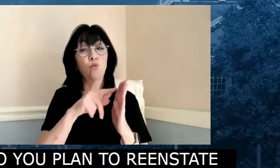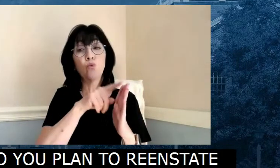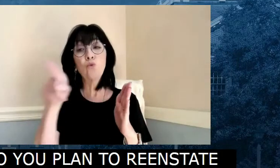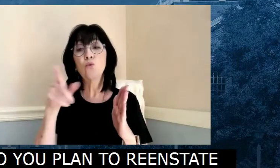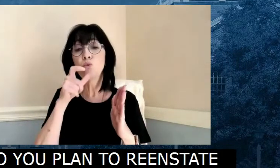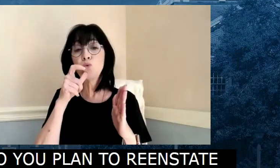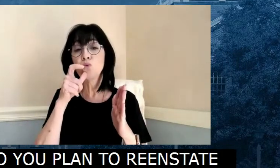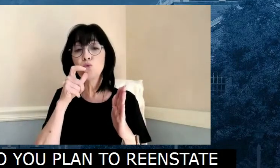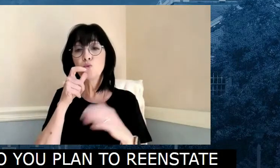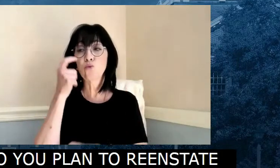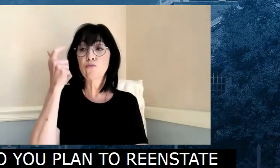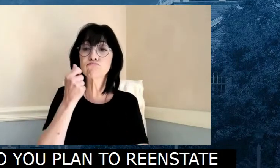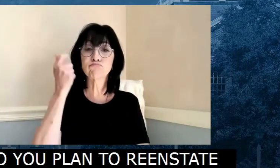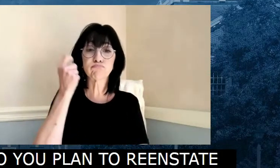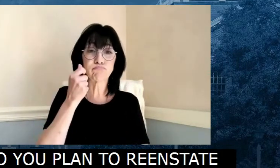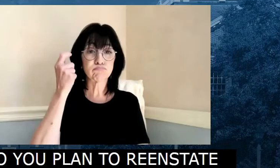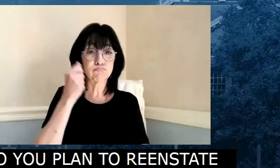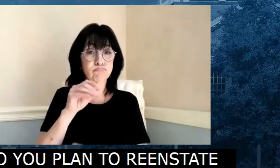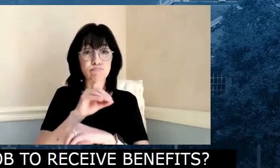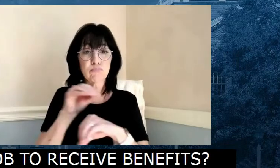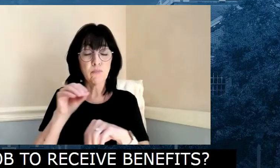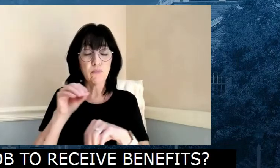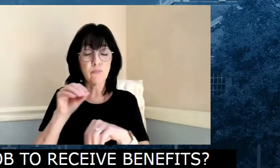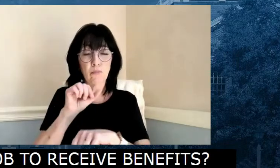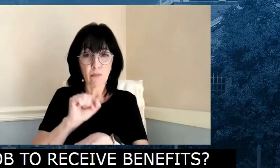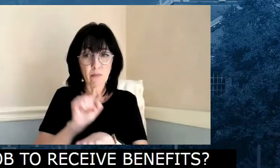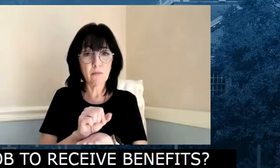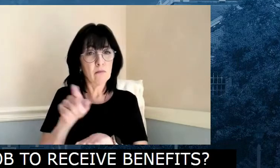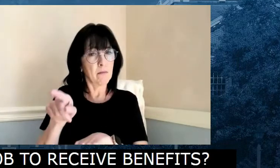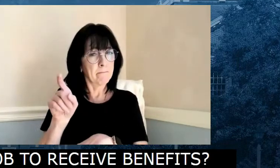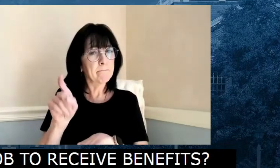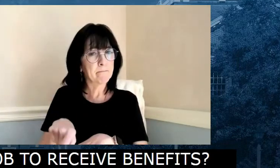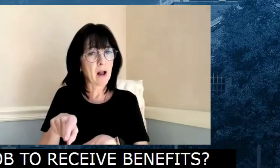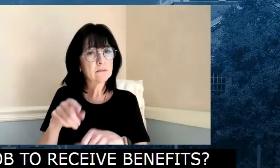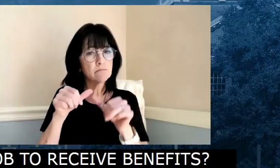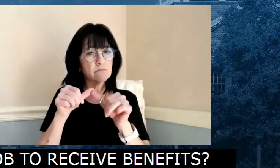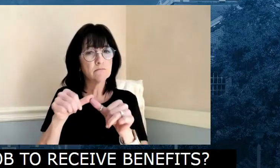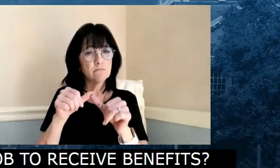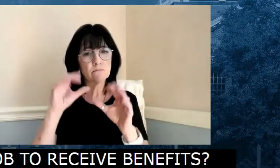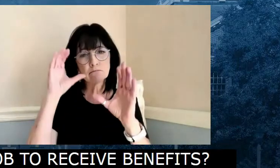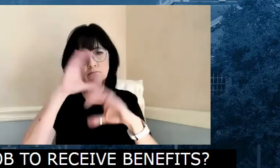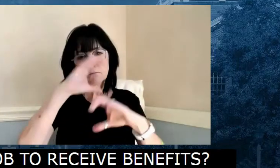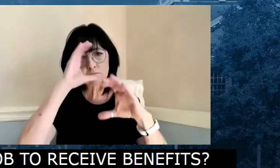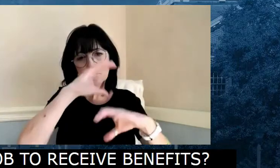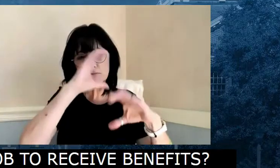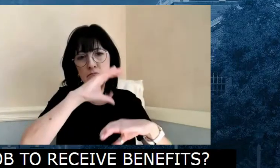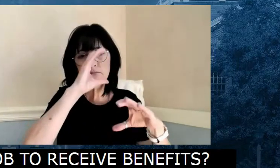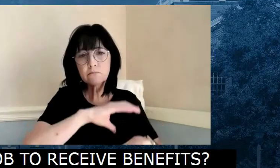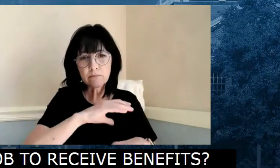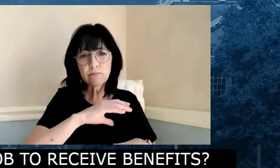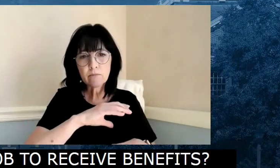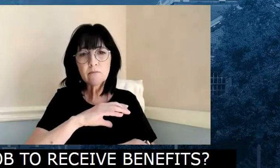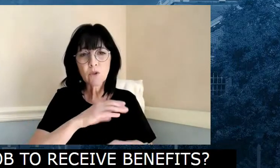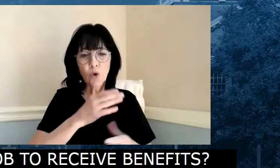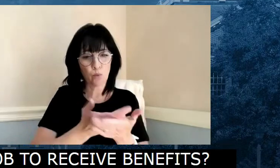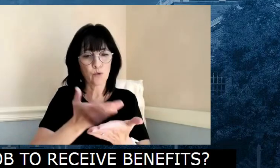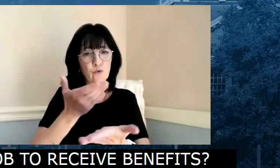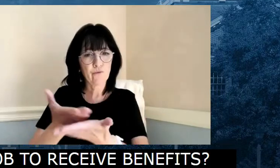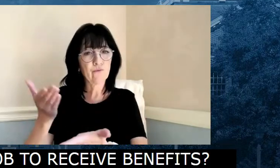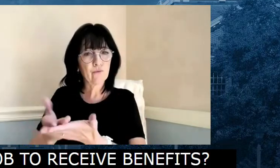Yes, we do plan on putting back in place requirements that individuals that